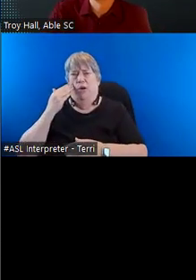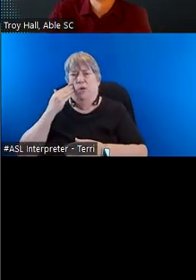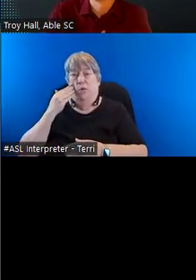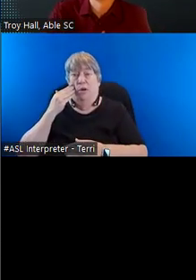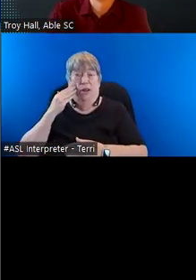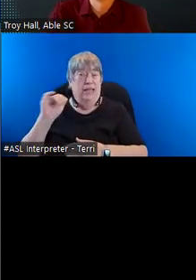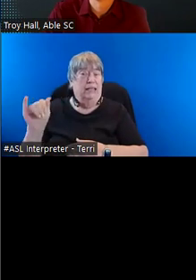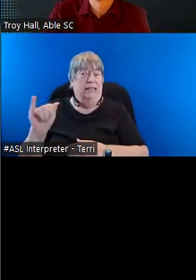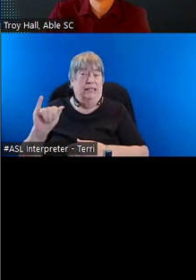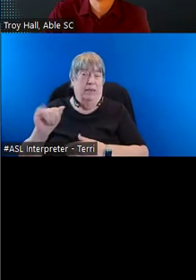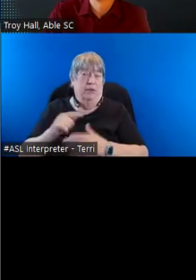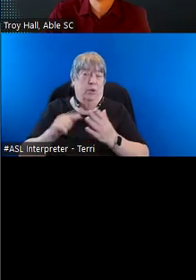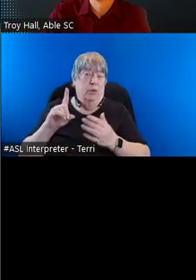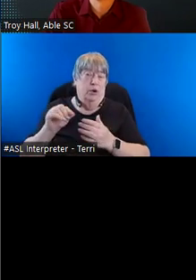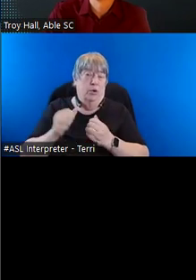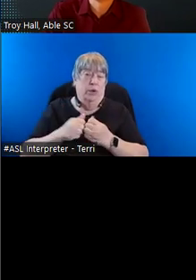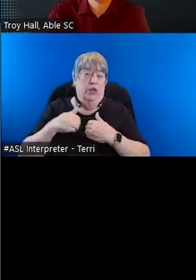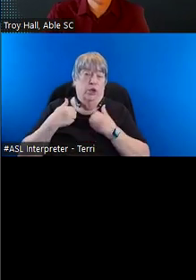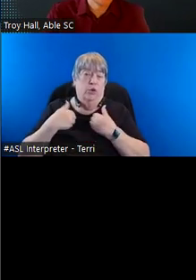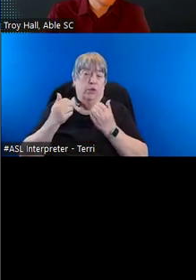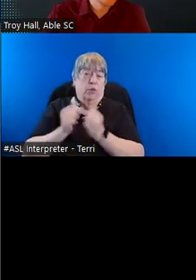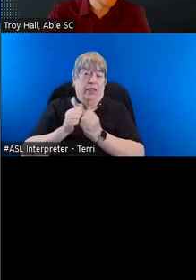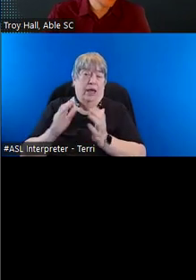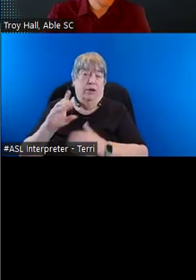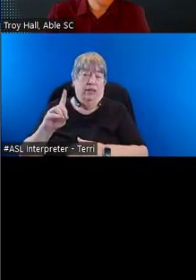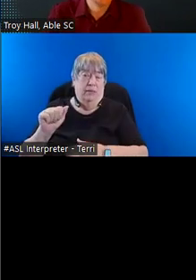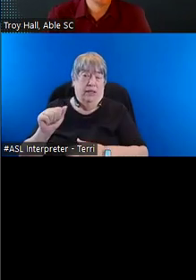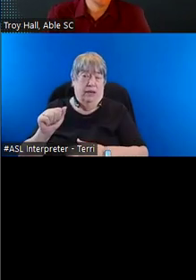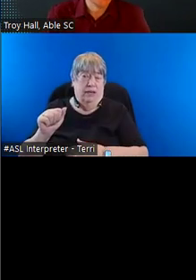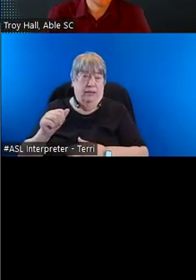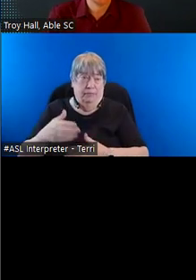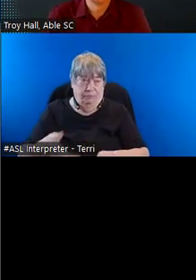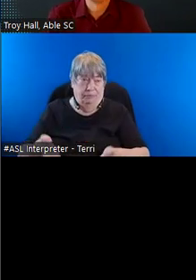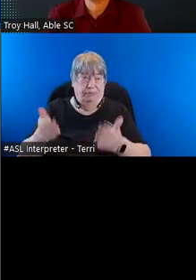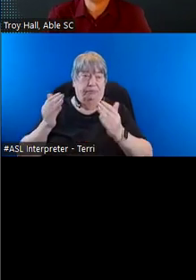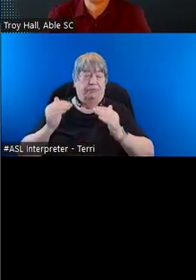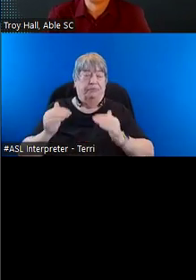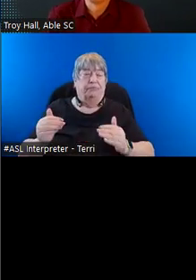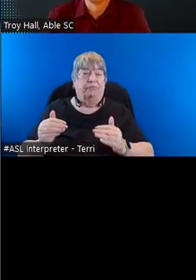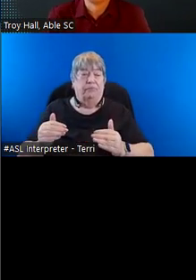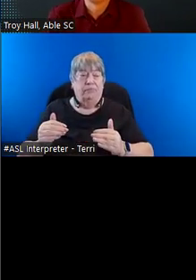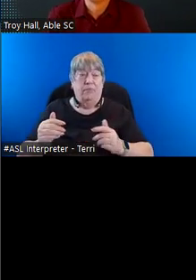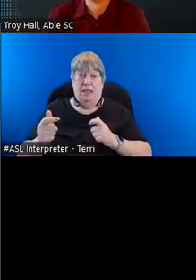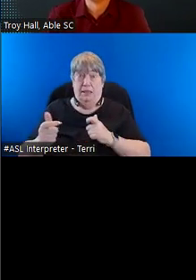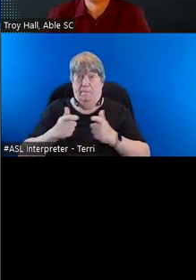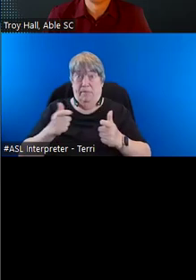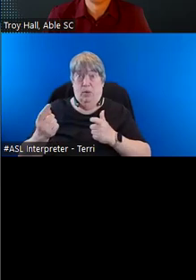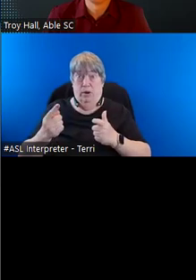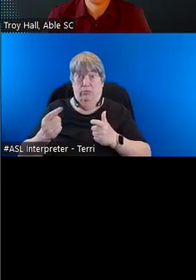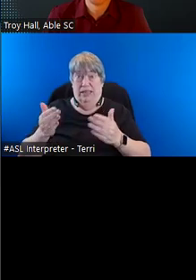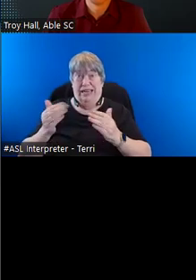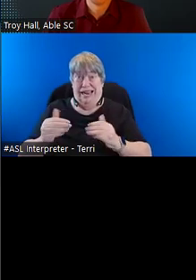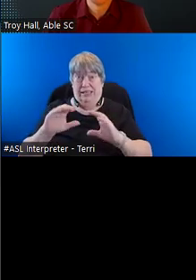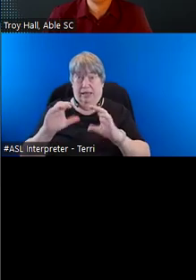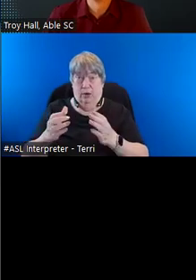youth without disabilities. All right, here's here's the big one. This is one that I think